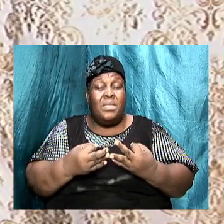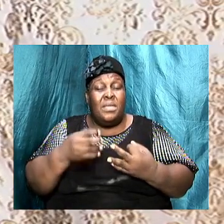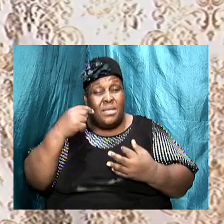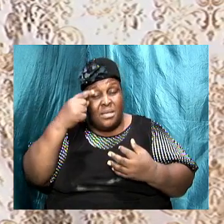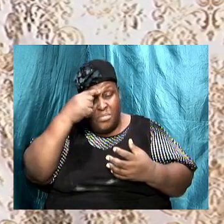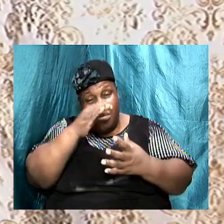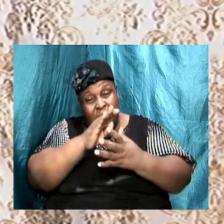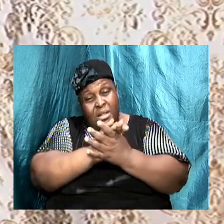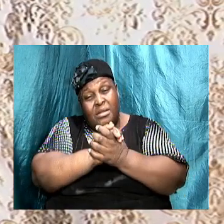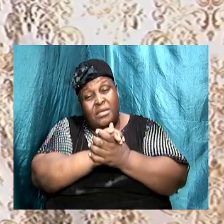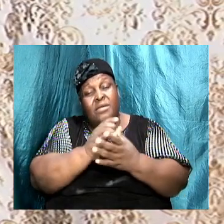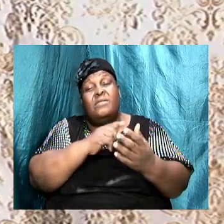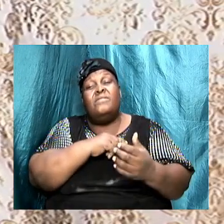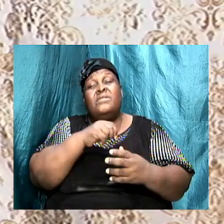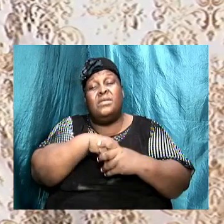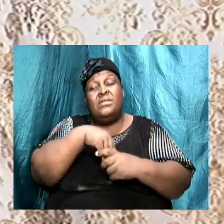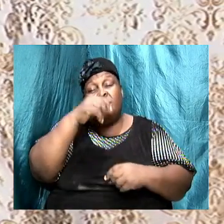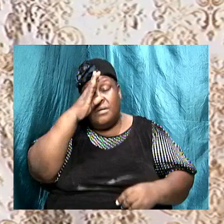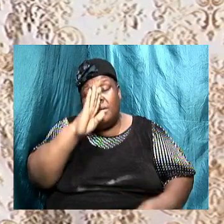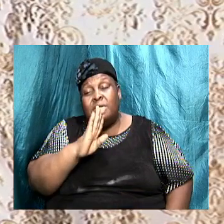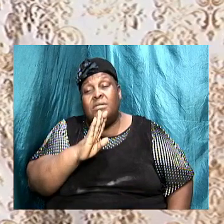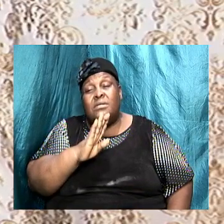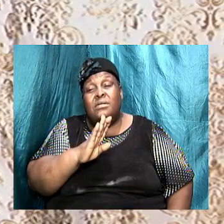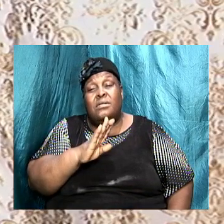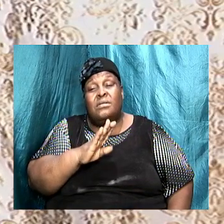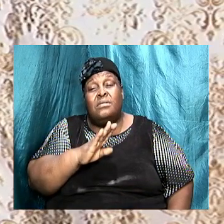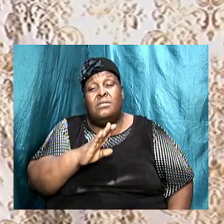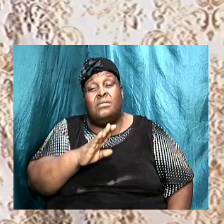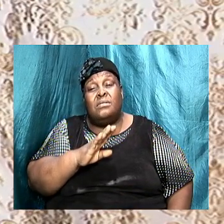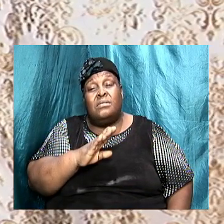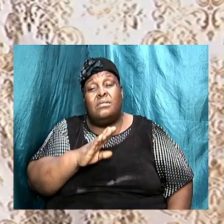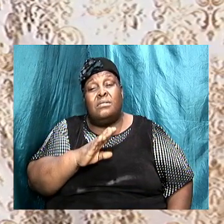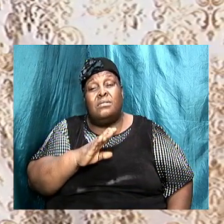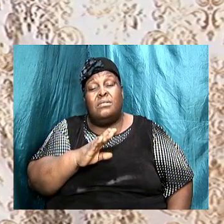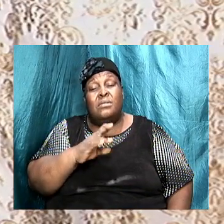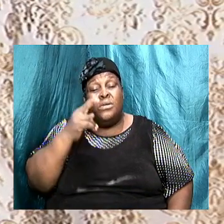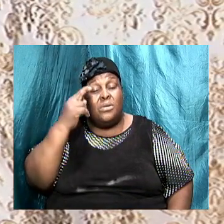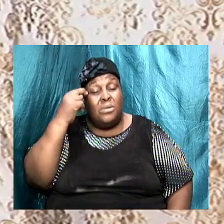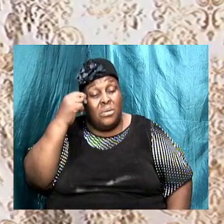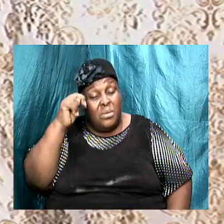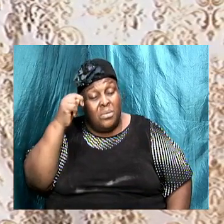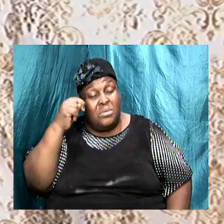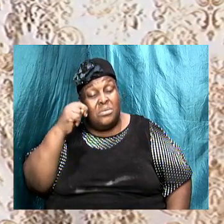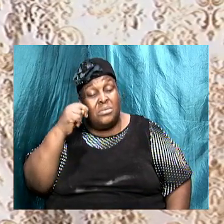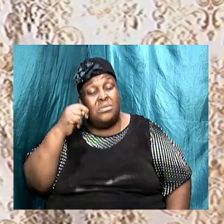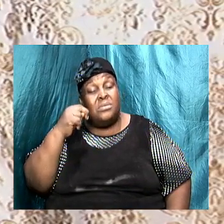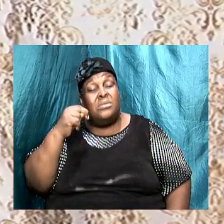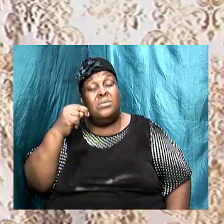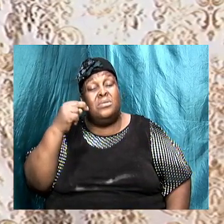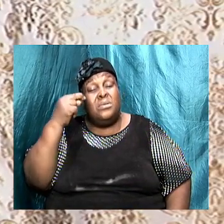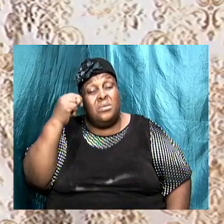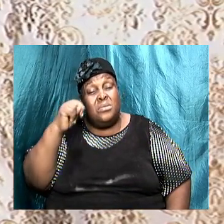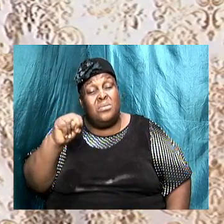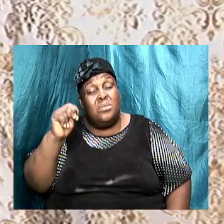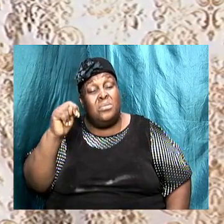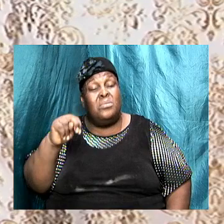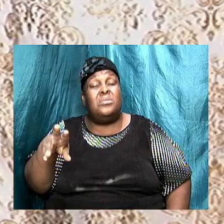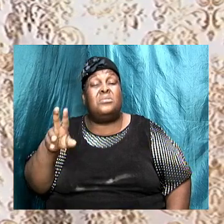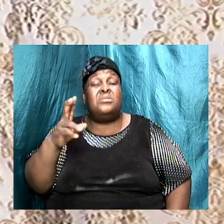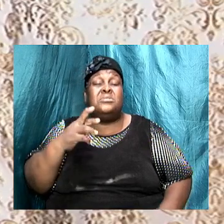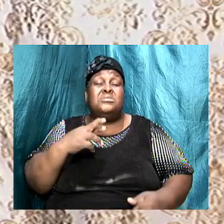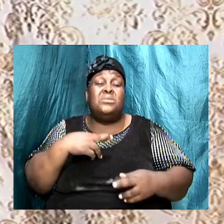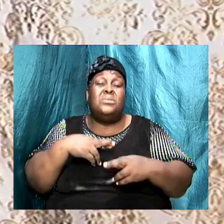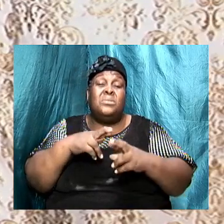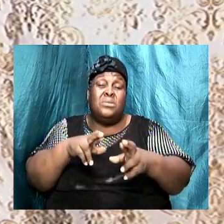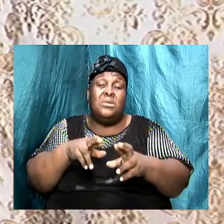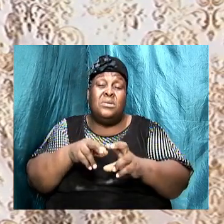because he believed the Lord. He is a rewarder of them that diligently seek him. If we continue to seek